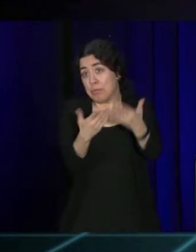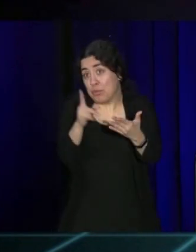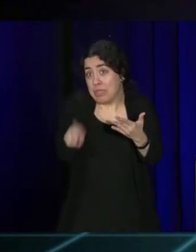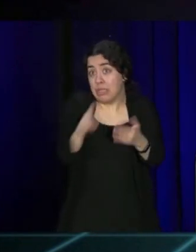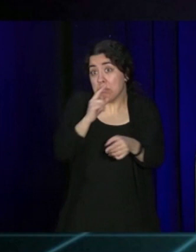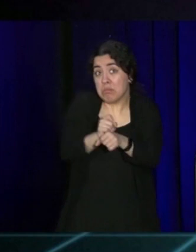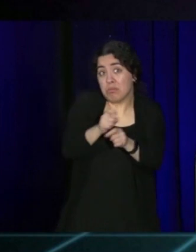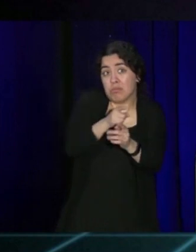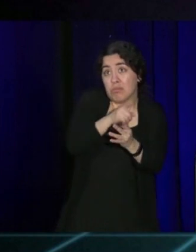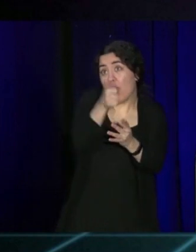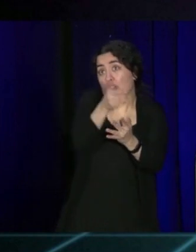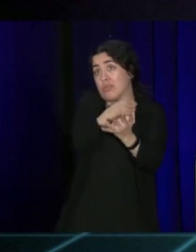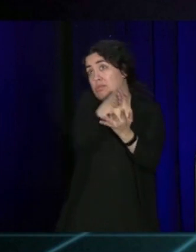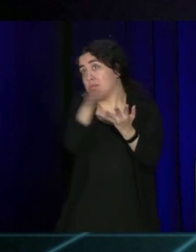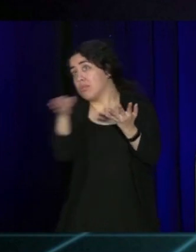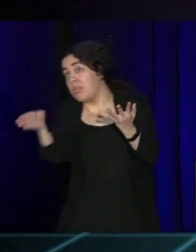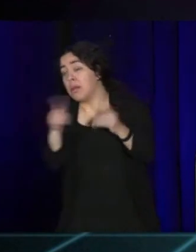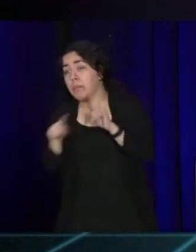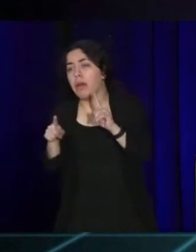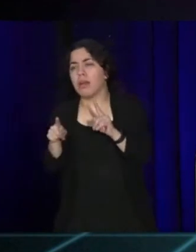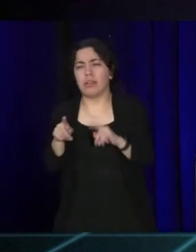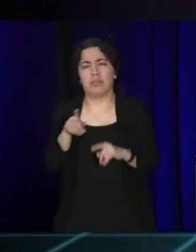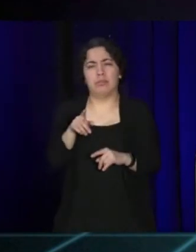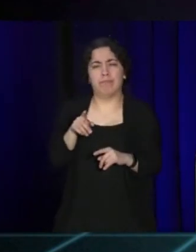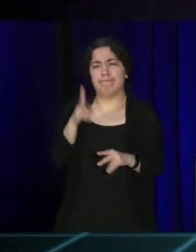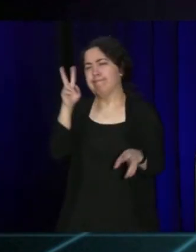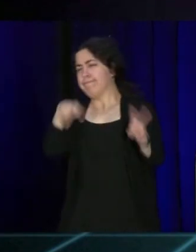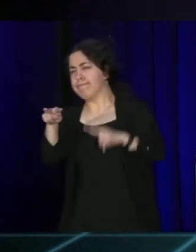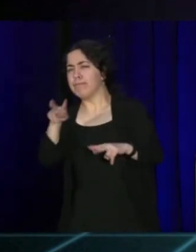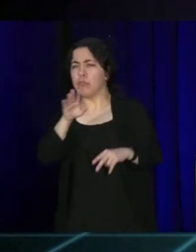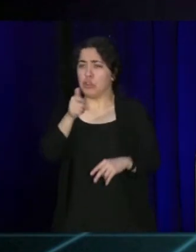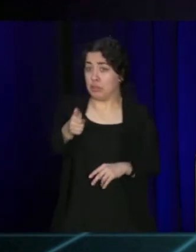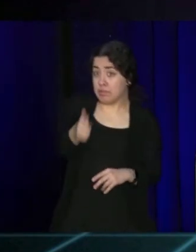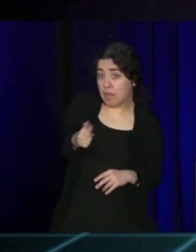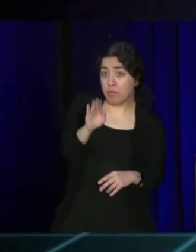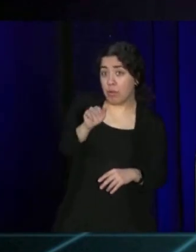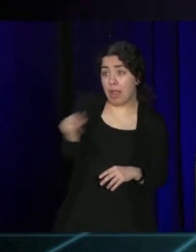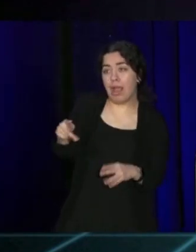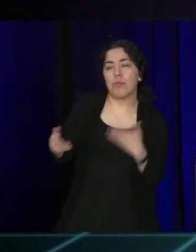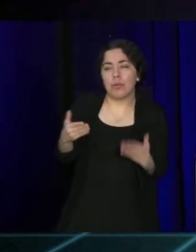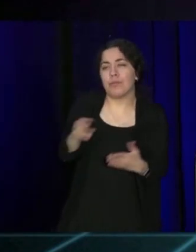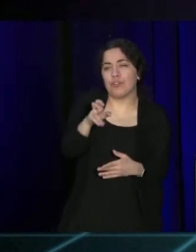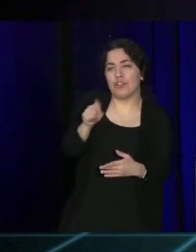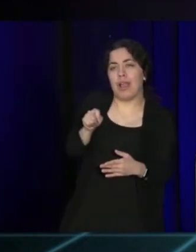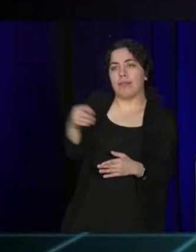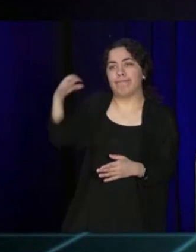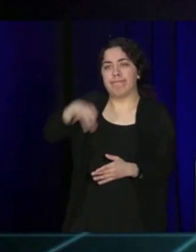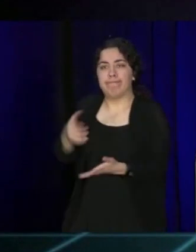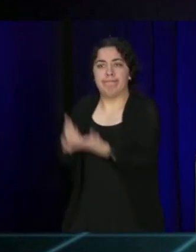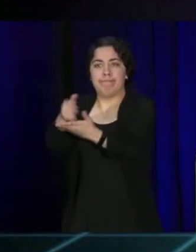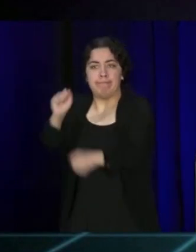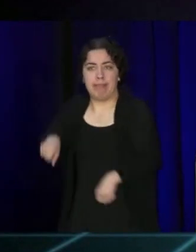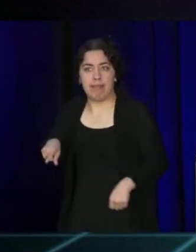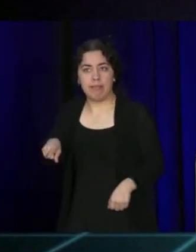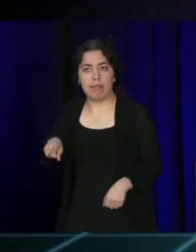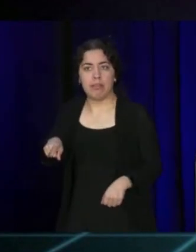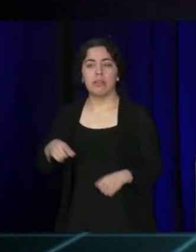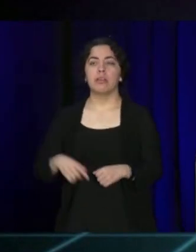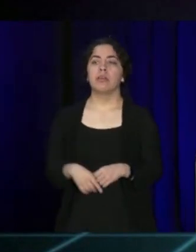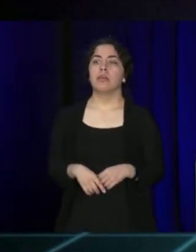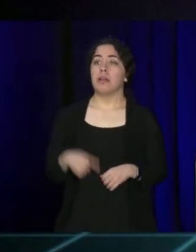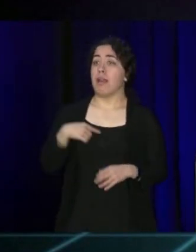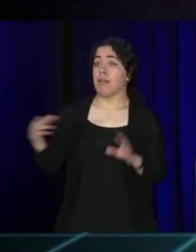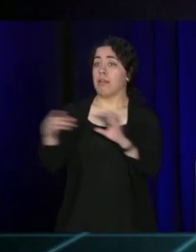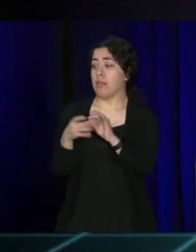your app are covered by React. And I connect this with Laurie said, he's one of the founders of